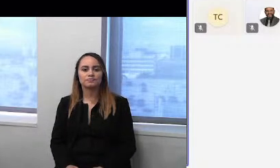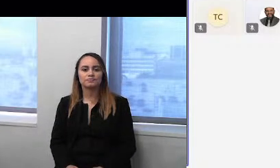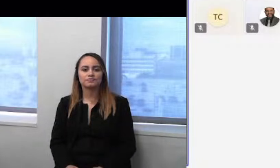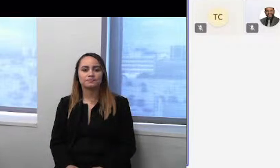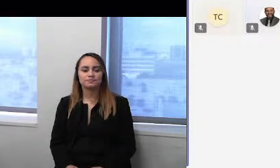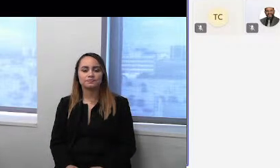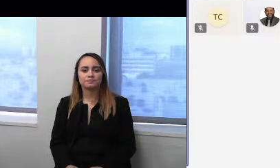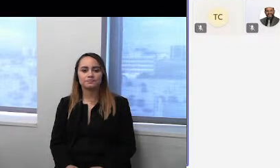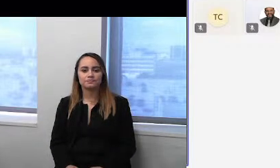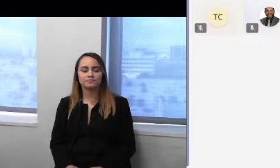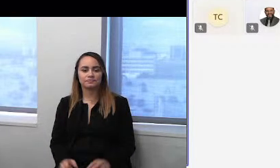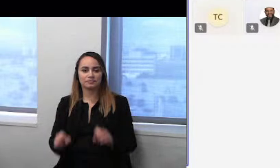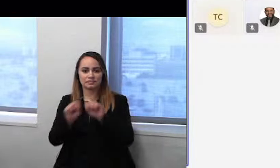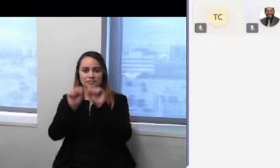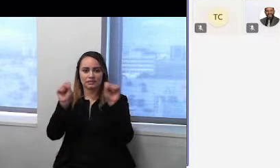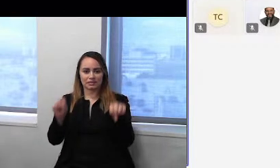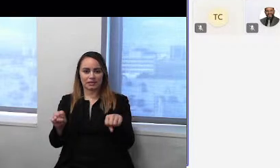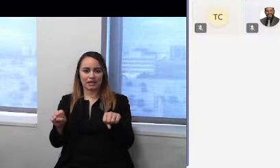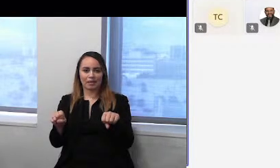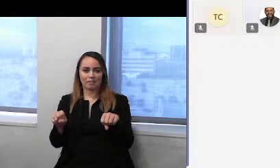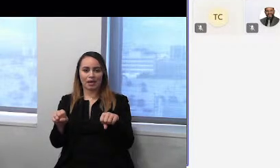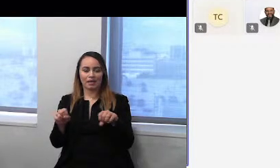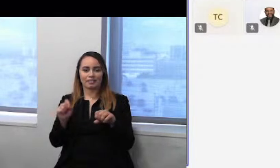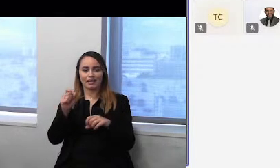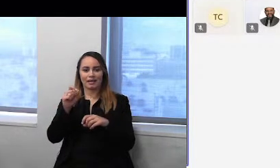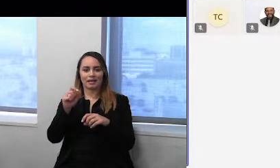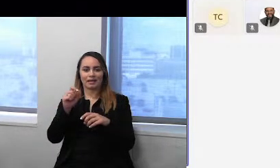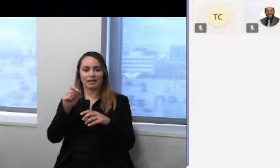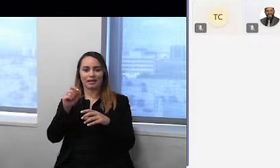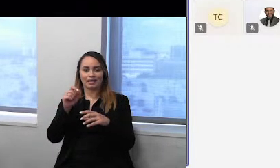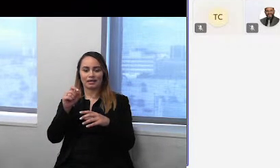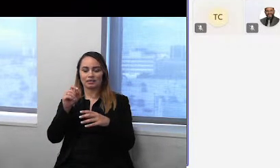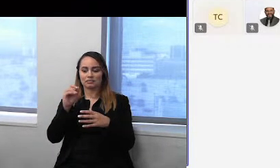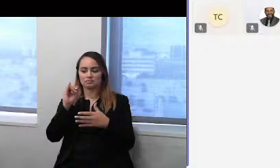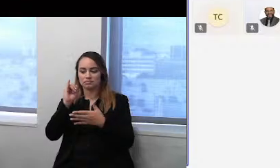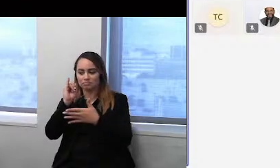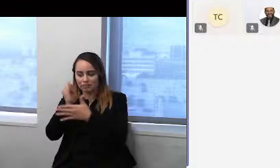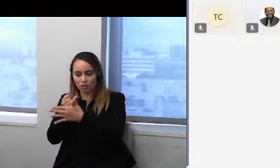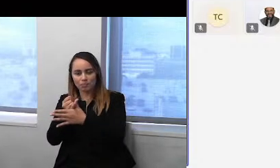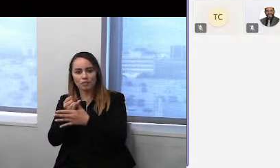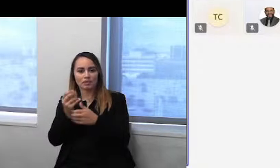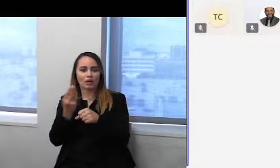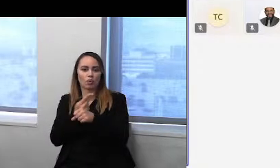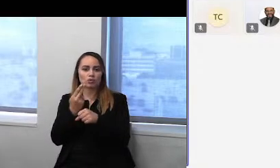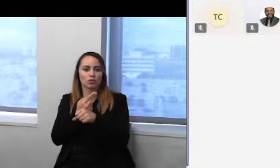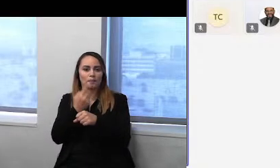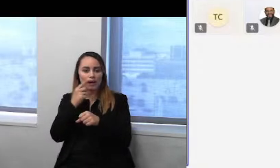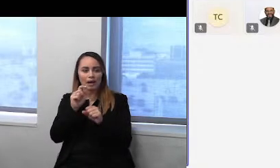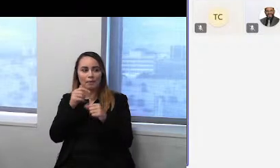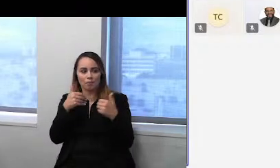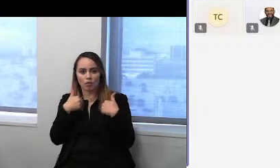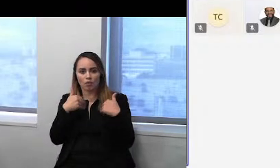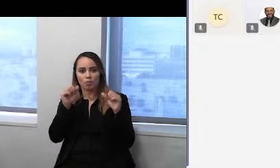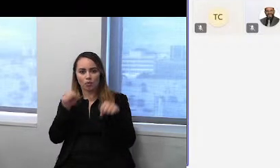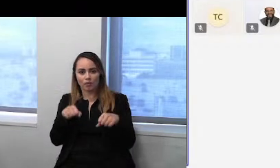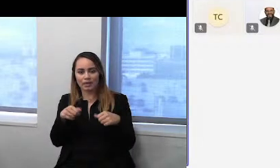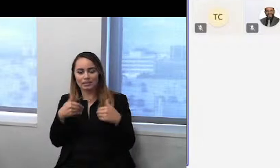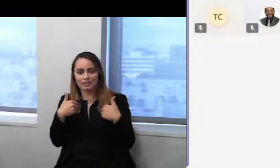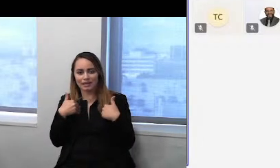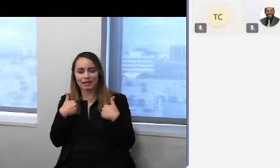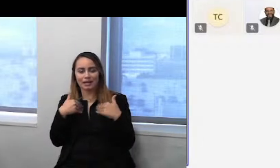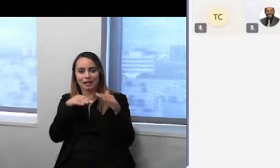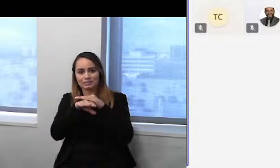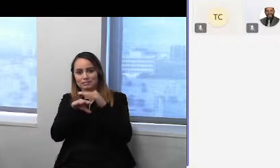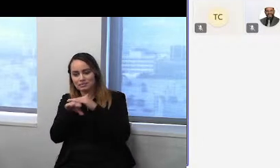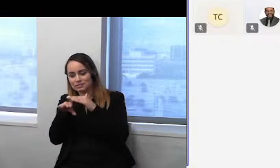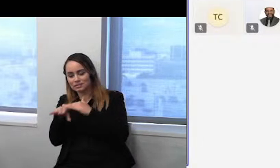is the most commonly used when we're trying to ensure reliability and access for transmission. You will see that across You can see it on